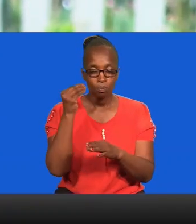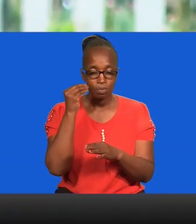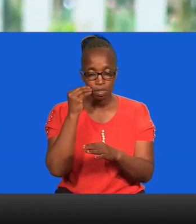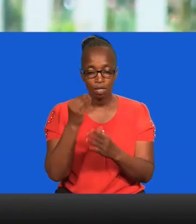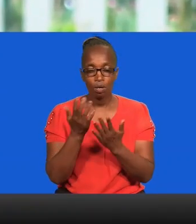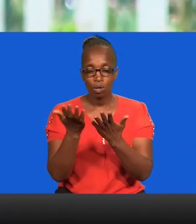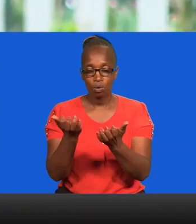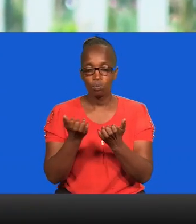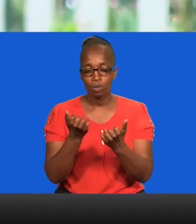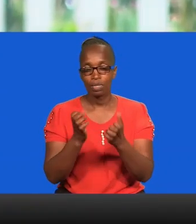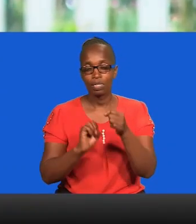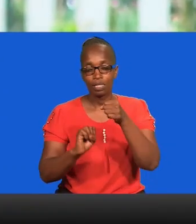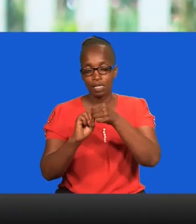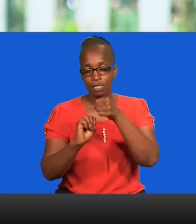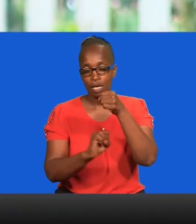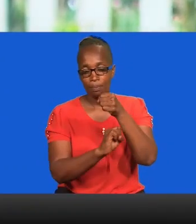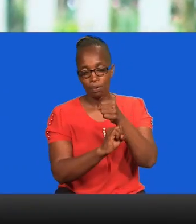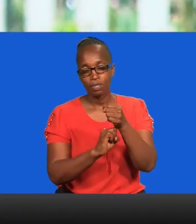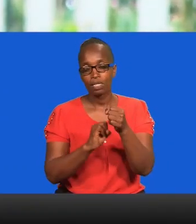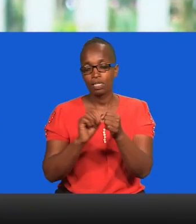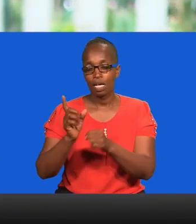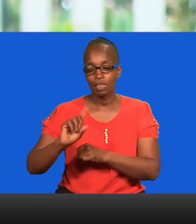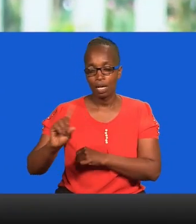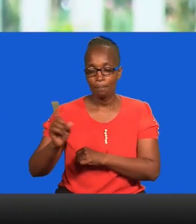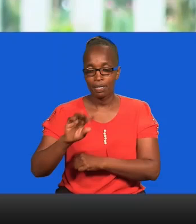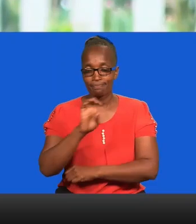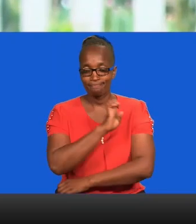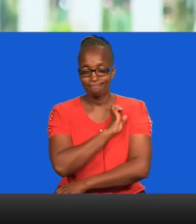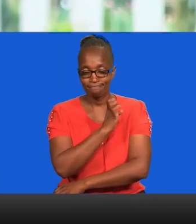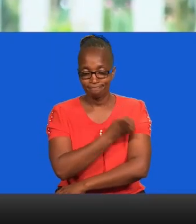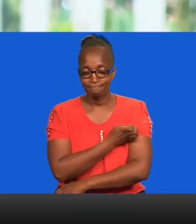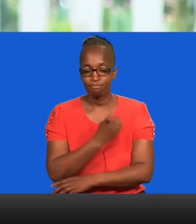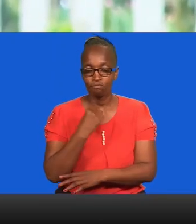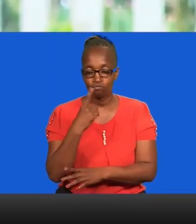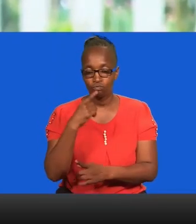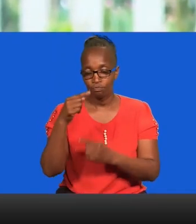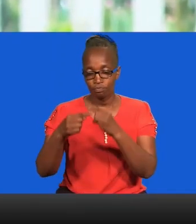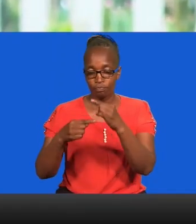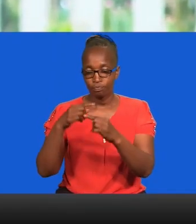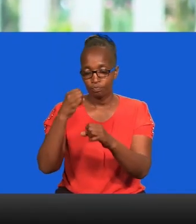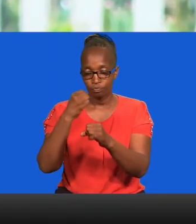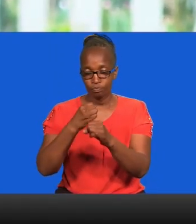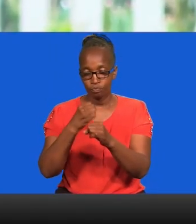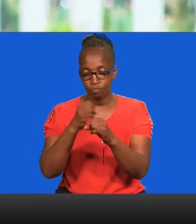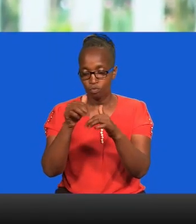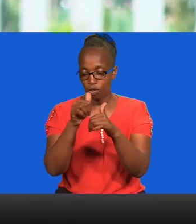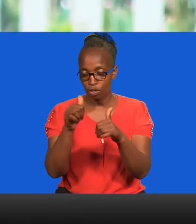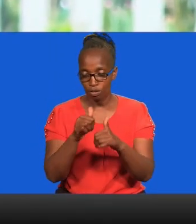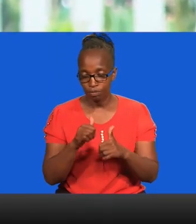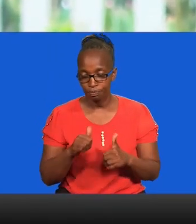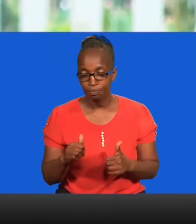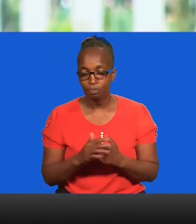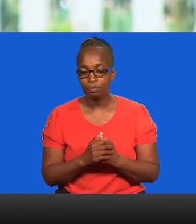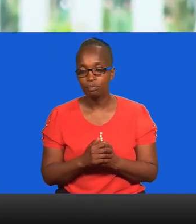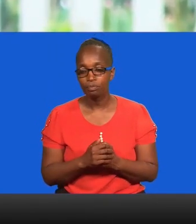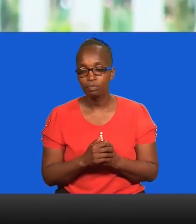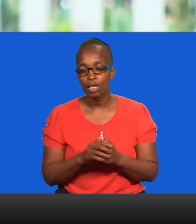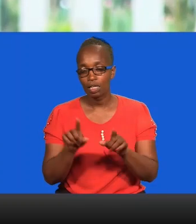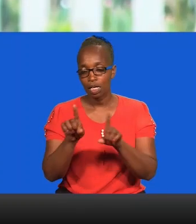your support to the Ministry of Energy, who are doing a wonderful job in that